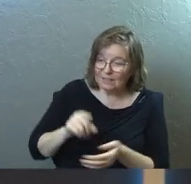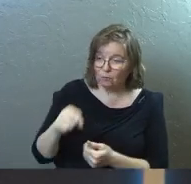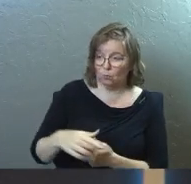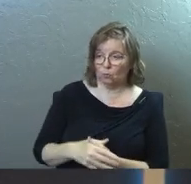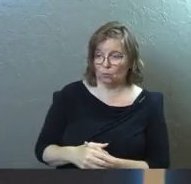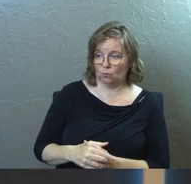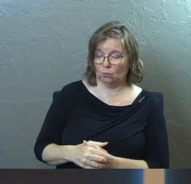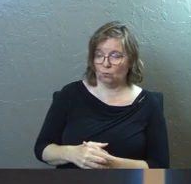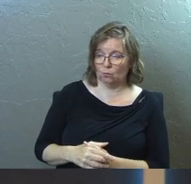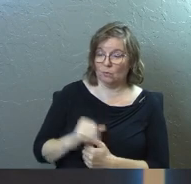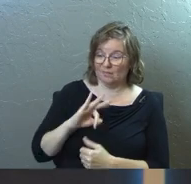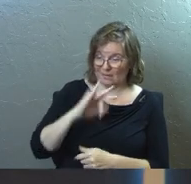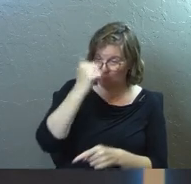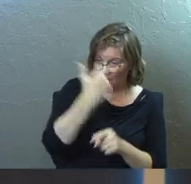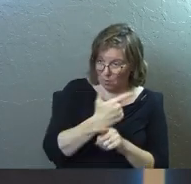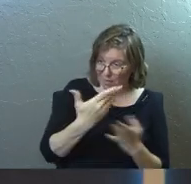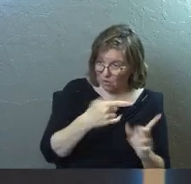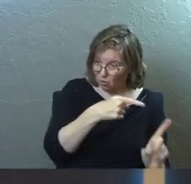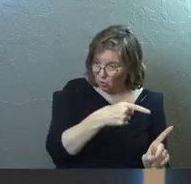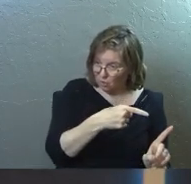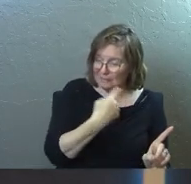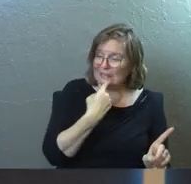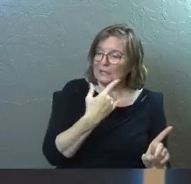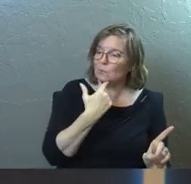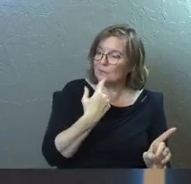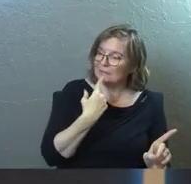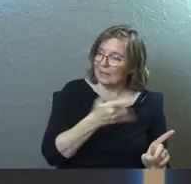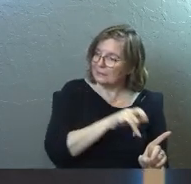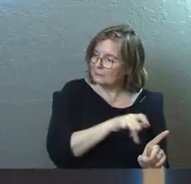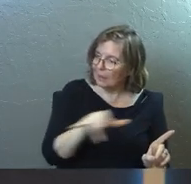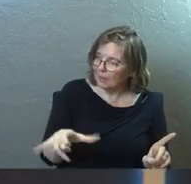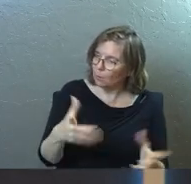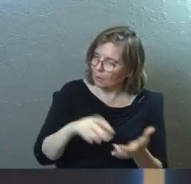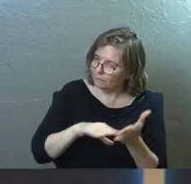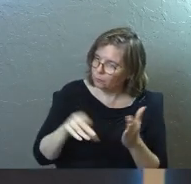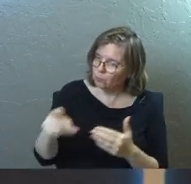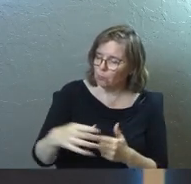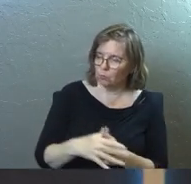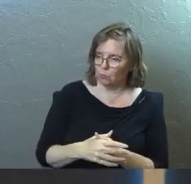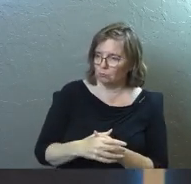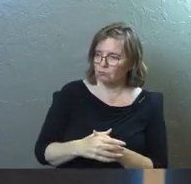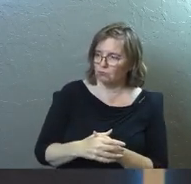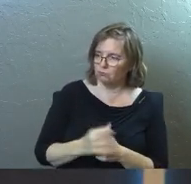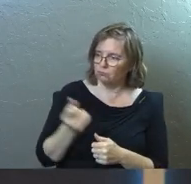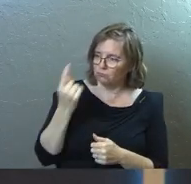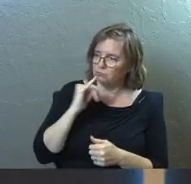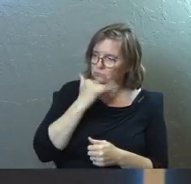you. If my brother was here, he would say the same thing to you."